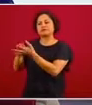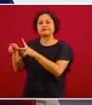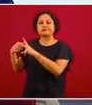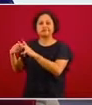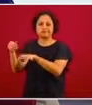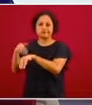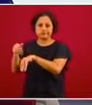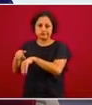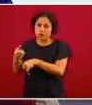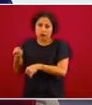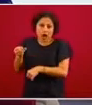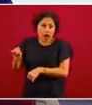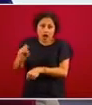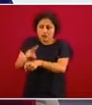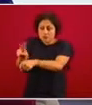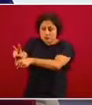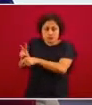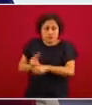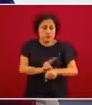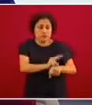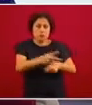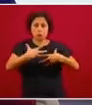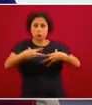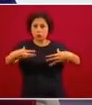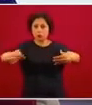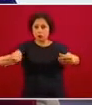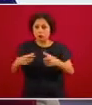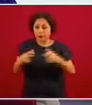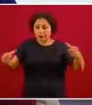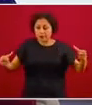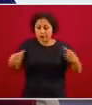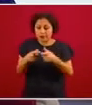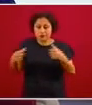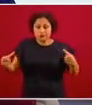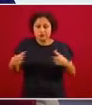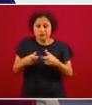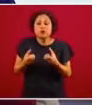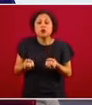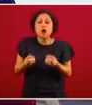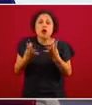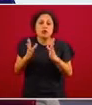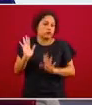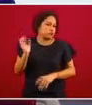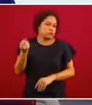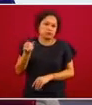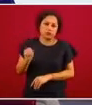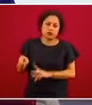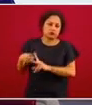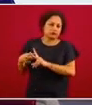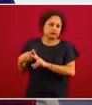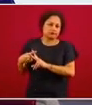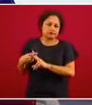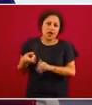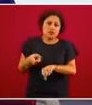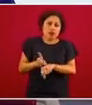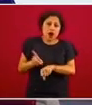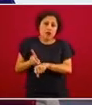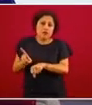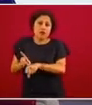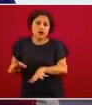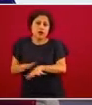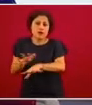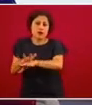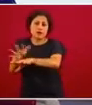Sometimes when we get the results, they are reclassified and the number that we had previously presented change a little bit. This is normal